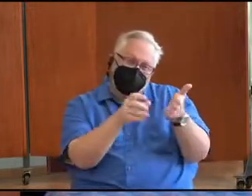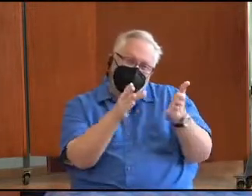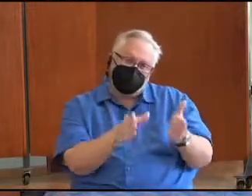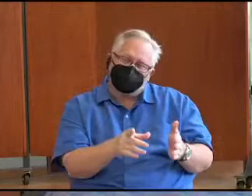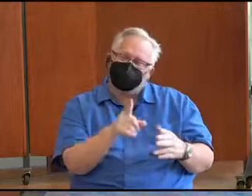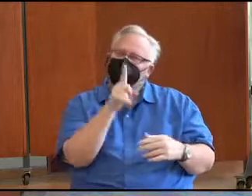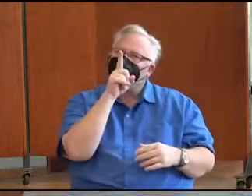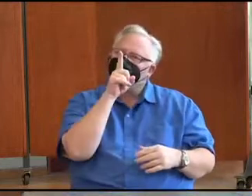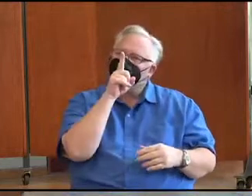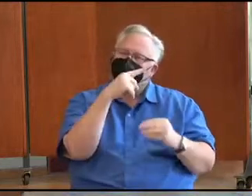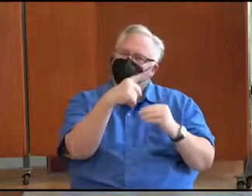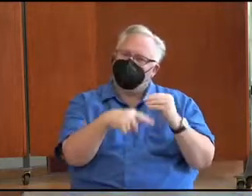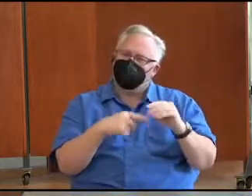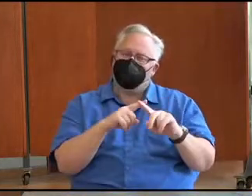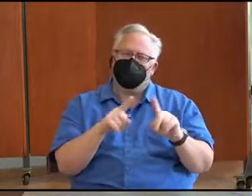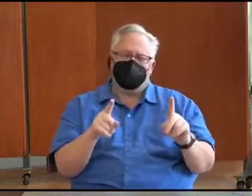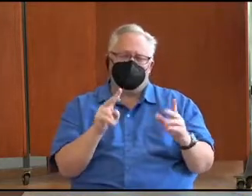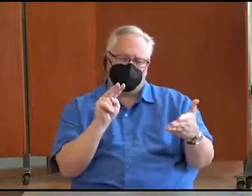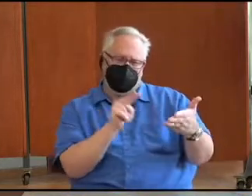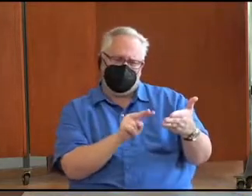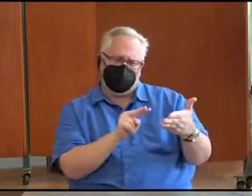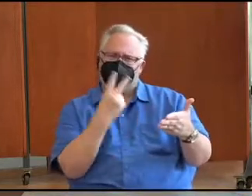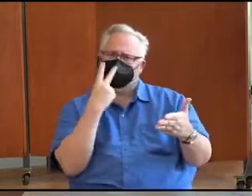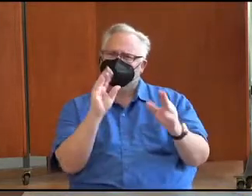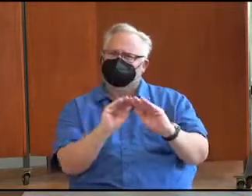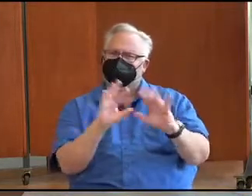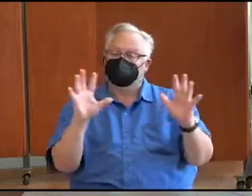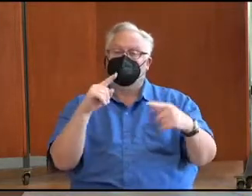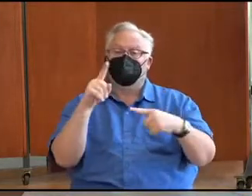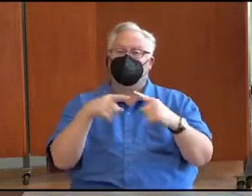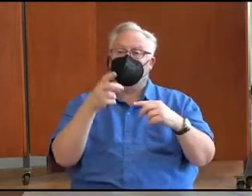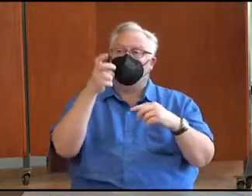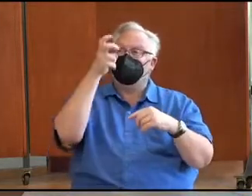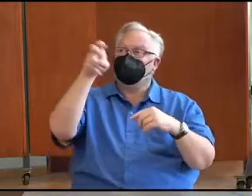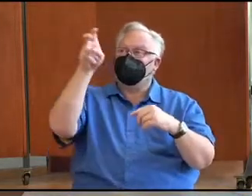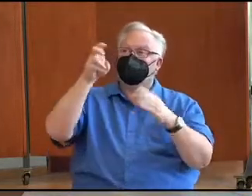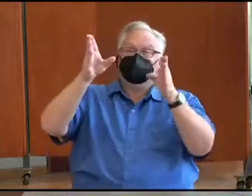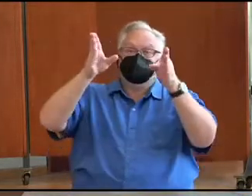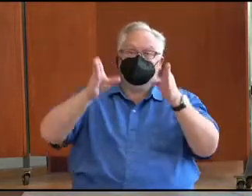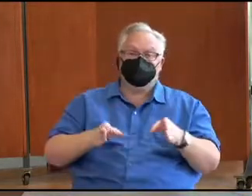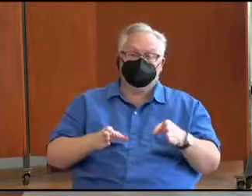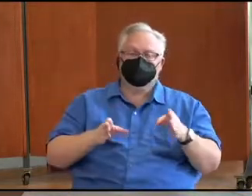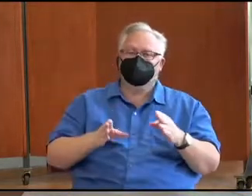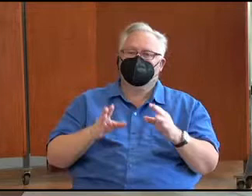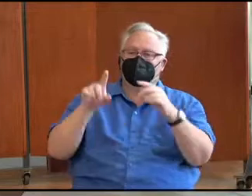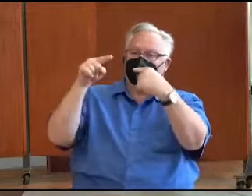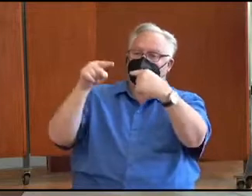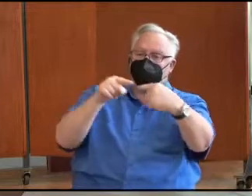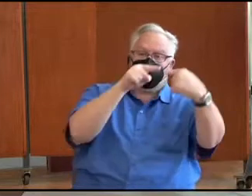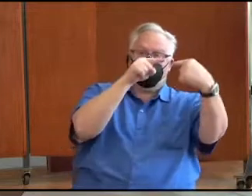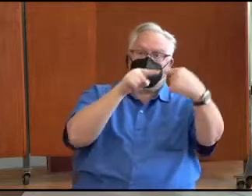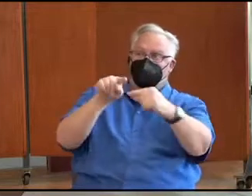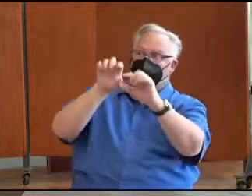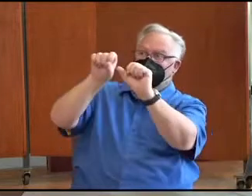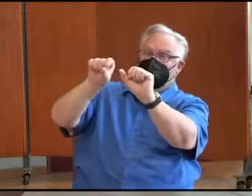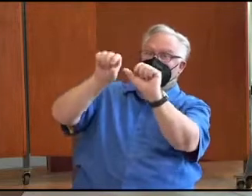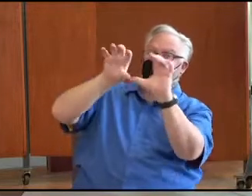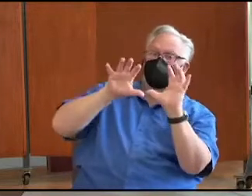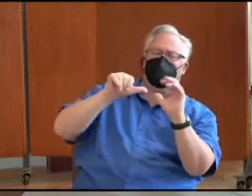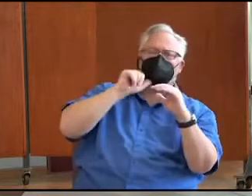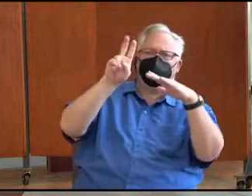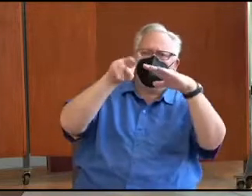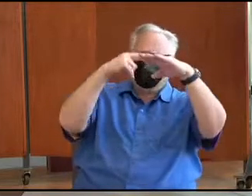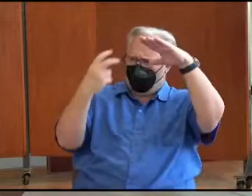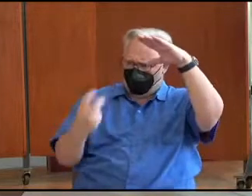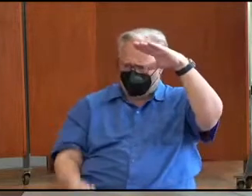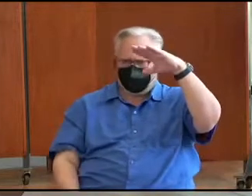me. When the trapeze artist lets go of that bar, they do not free fall.